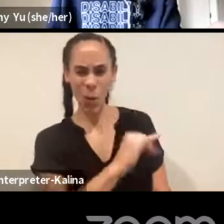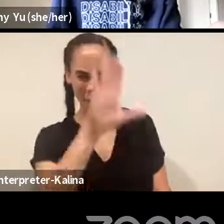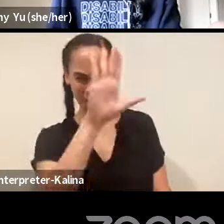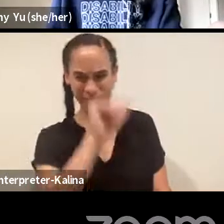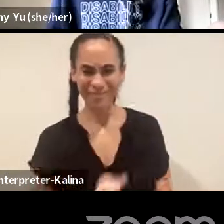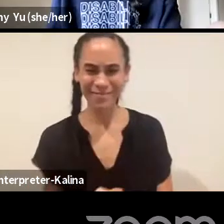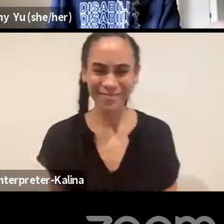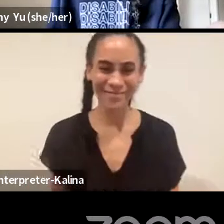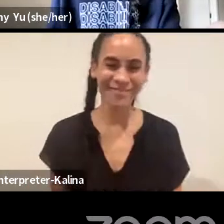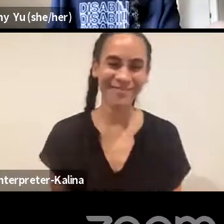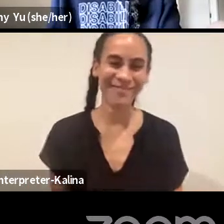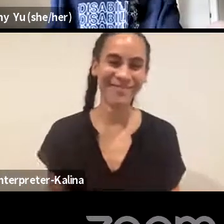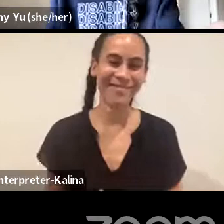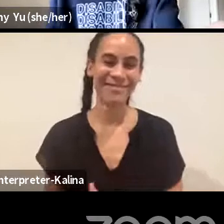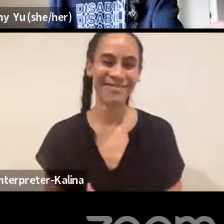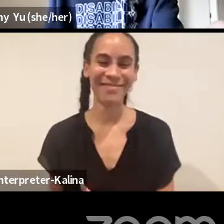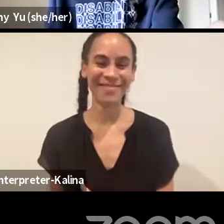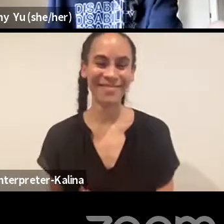Mhm.